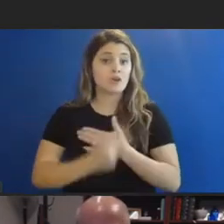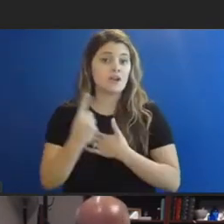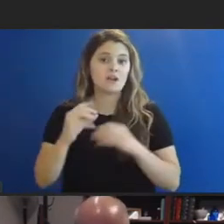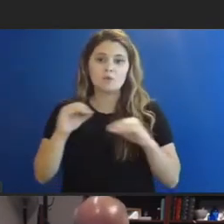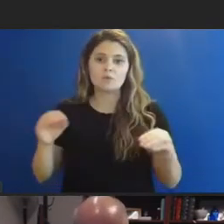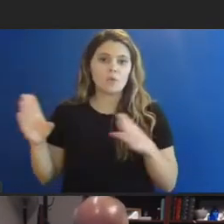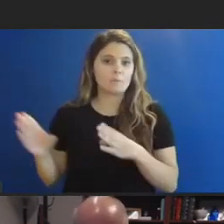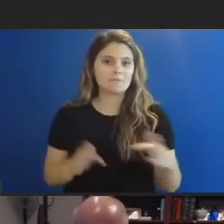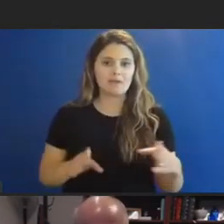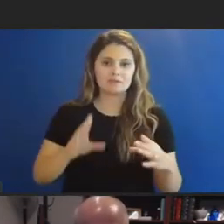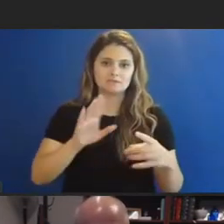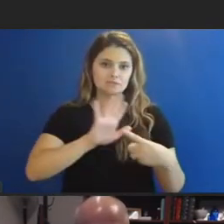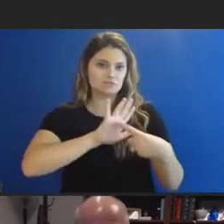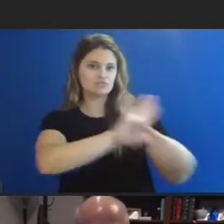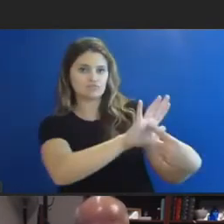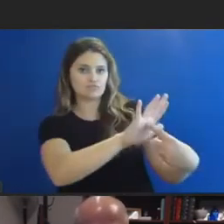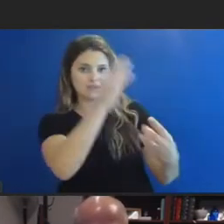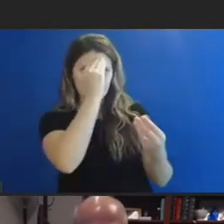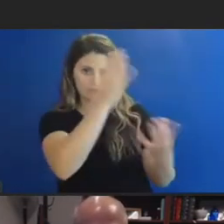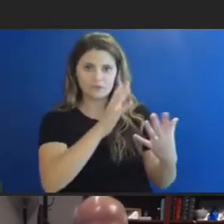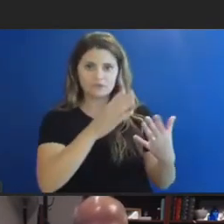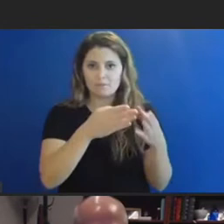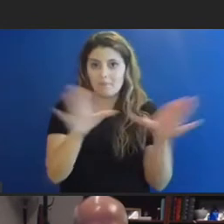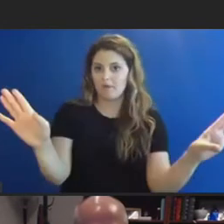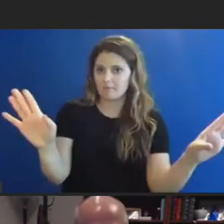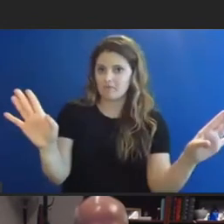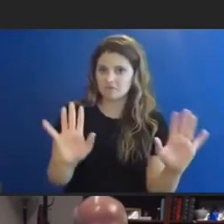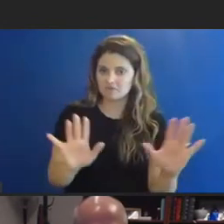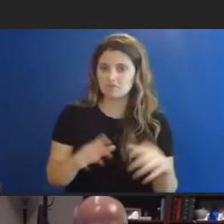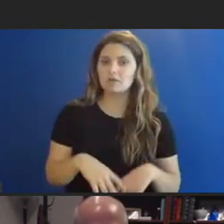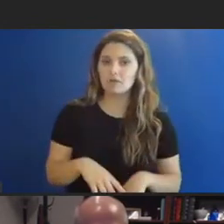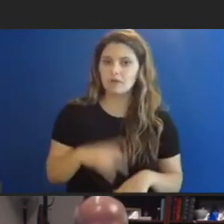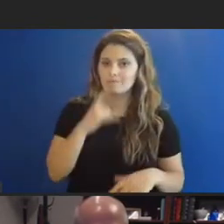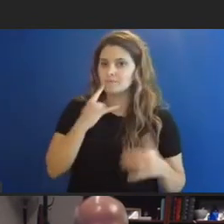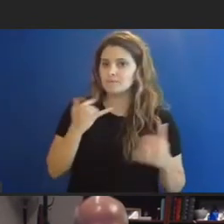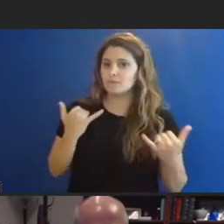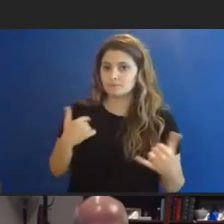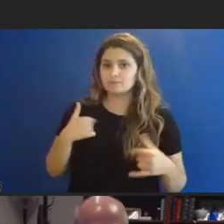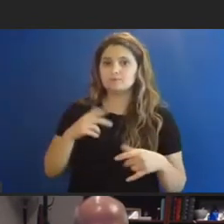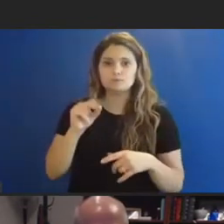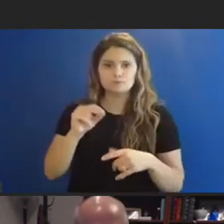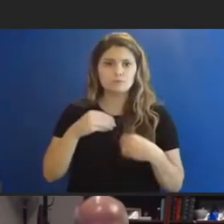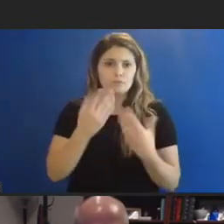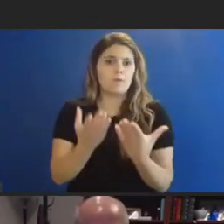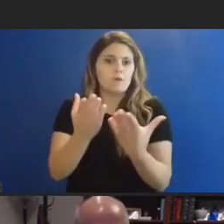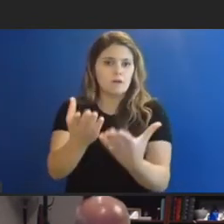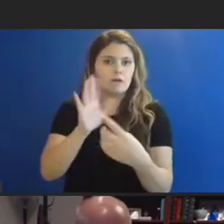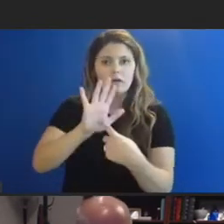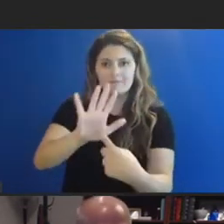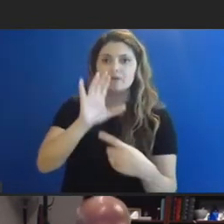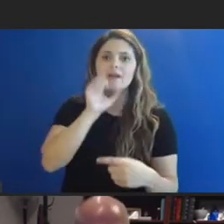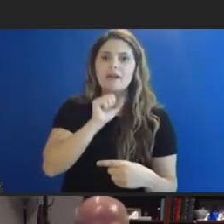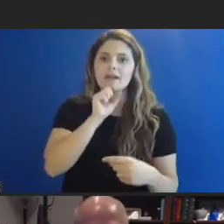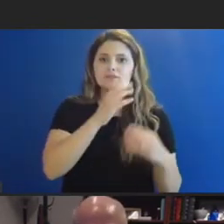to put that information out publicly. We do offer the age breakdowns on that dashboard.